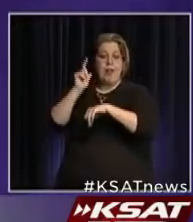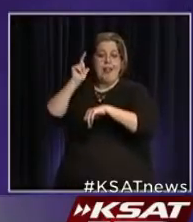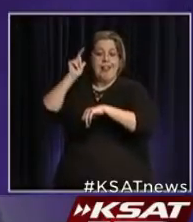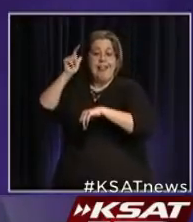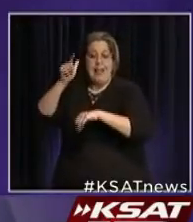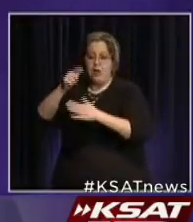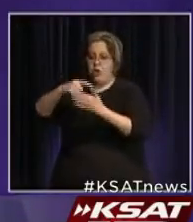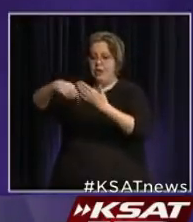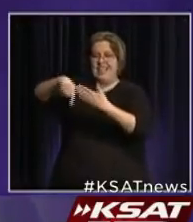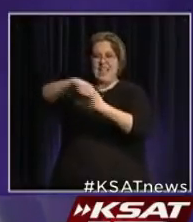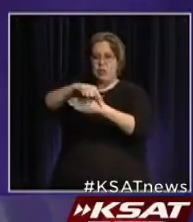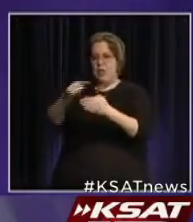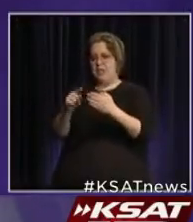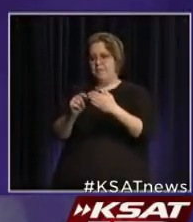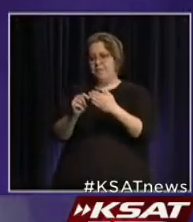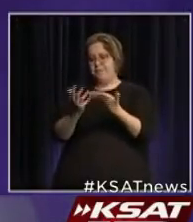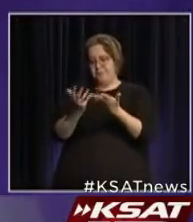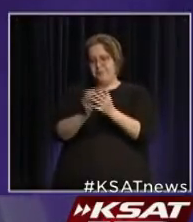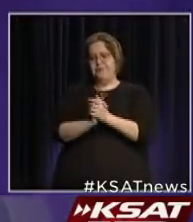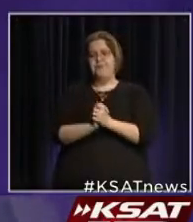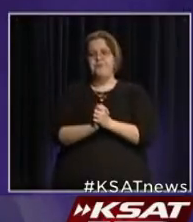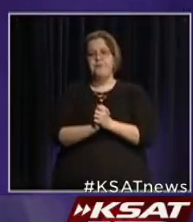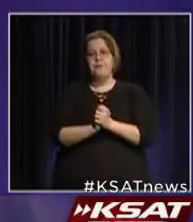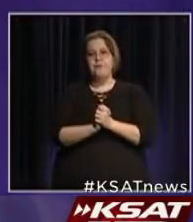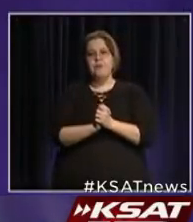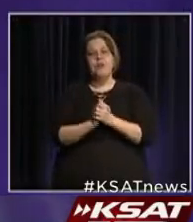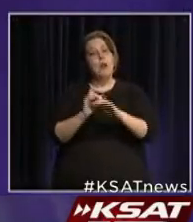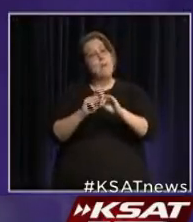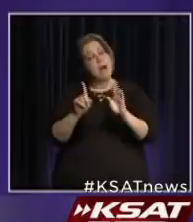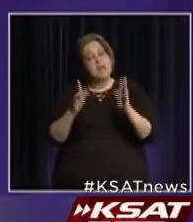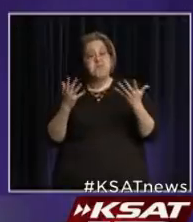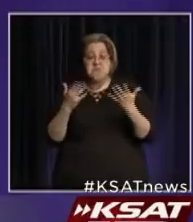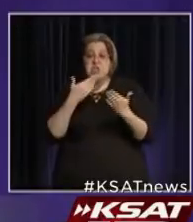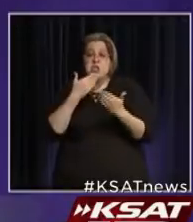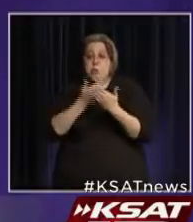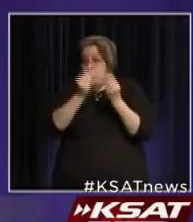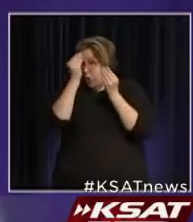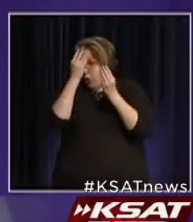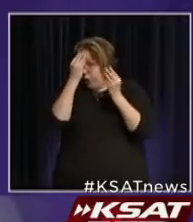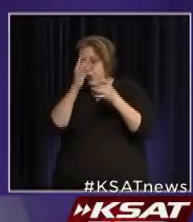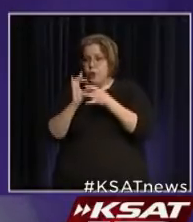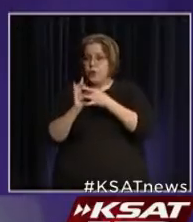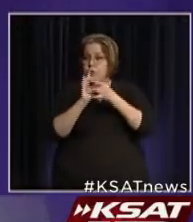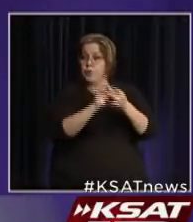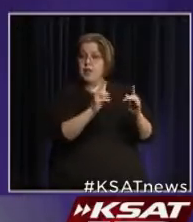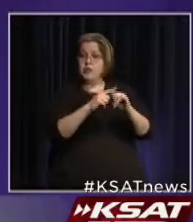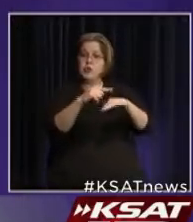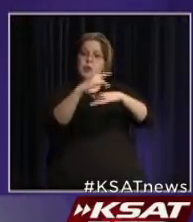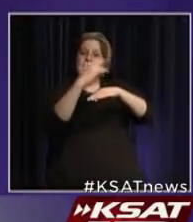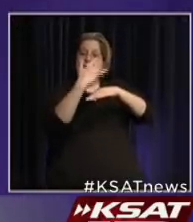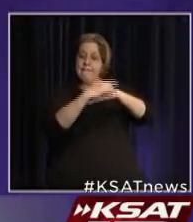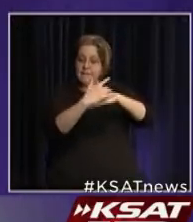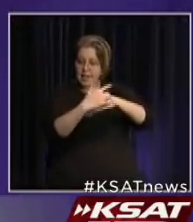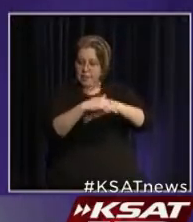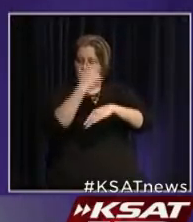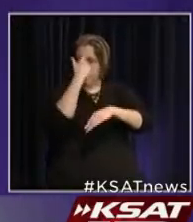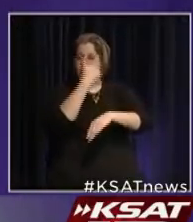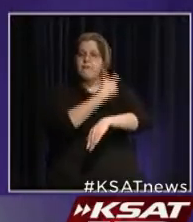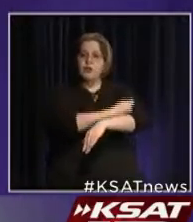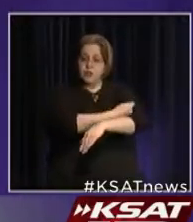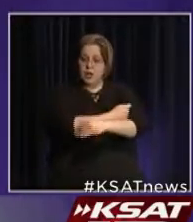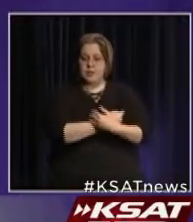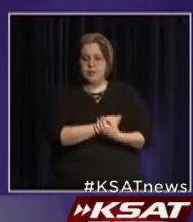next week. So again, we're going into next week, but some good news with respect to The availability of doses, we know